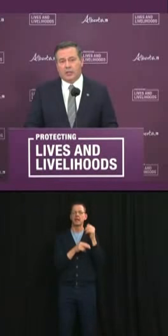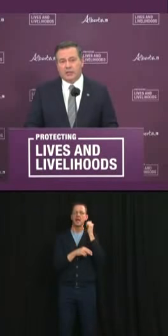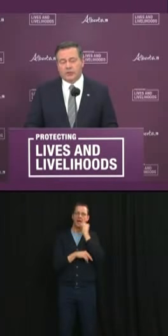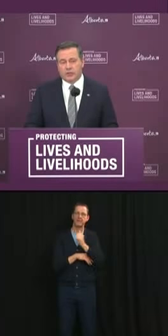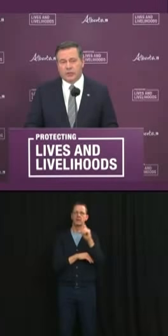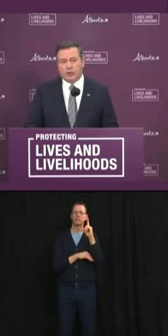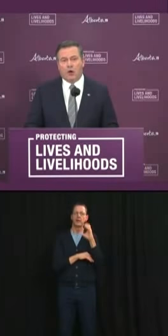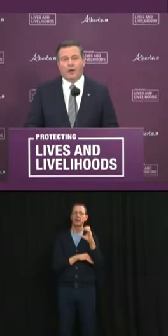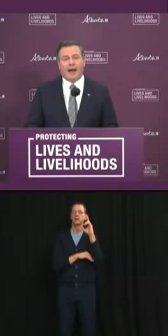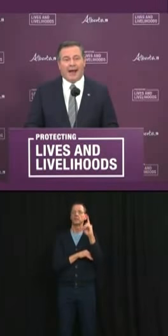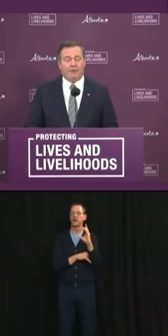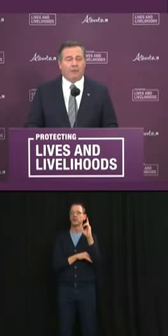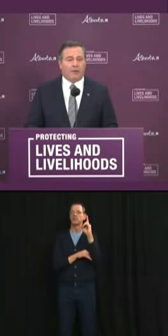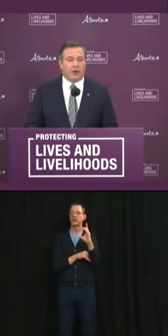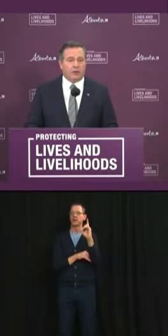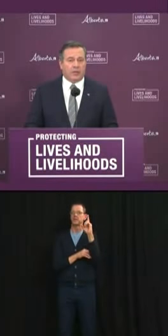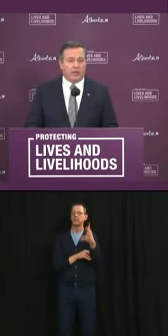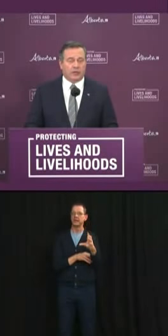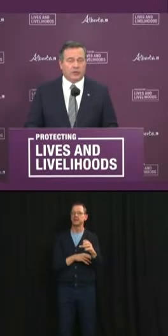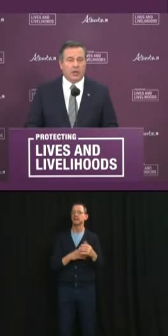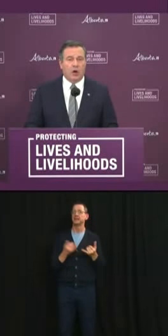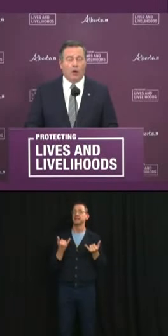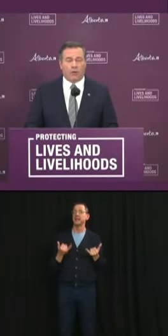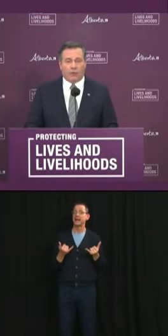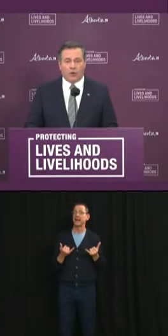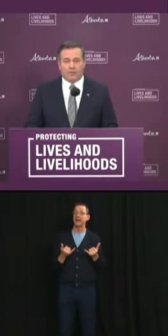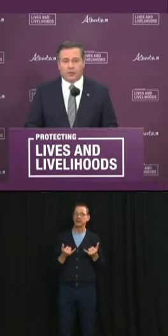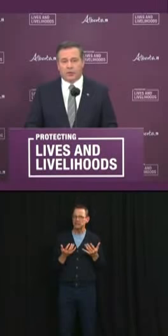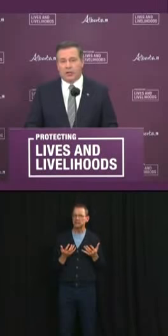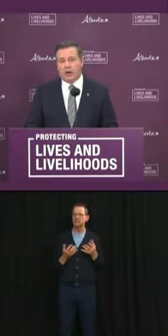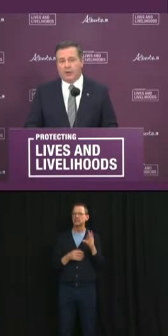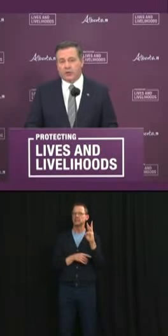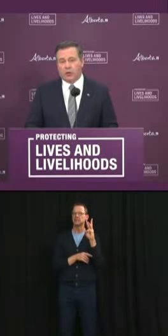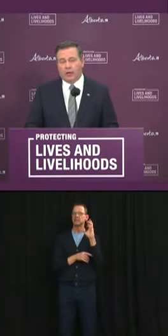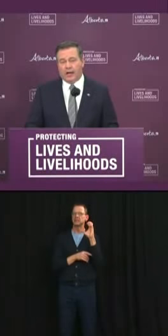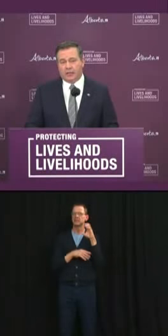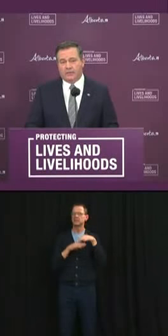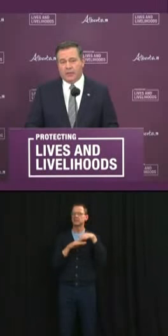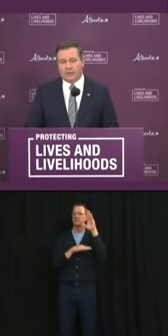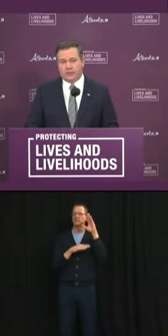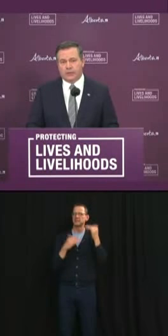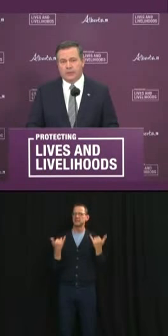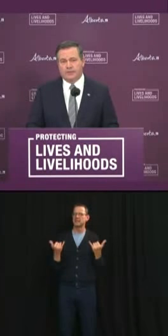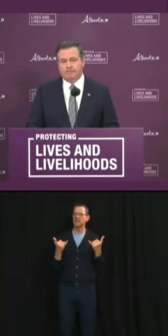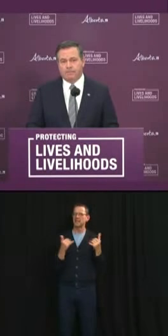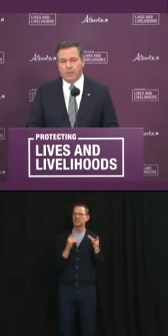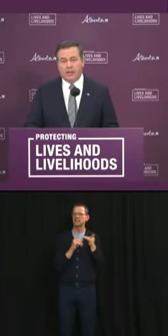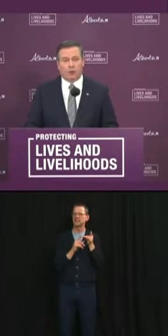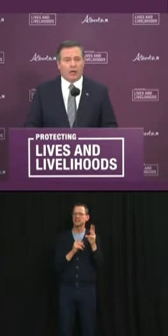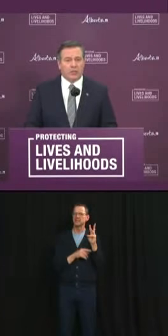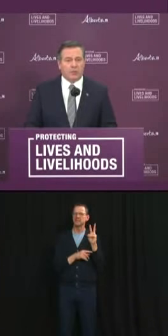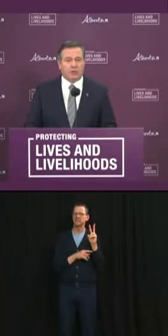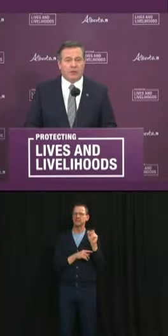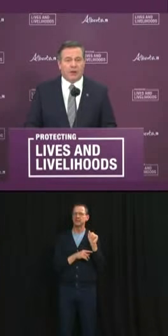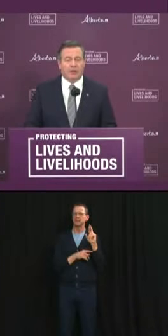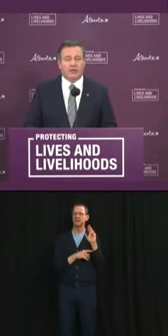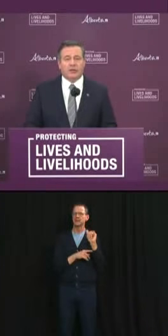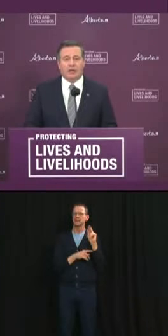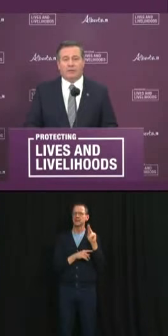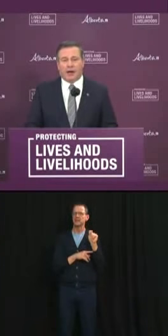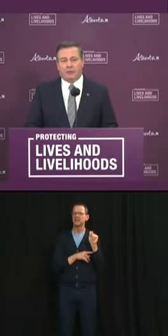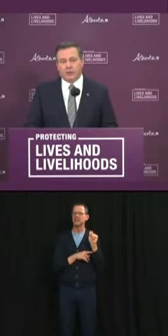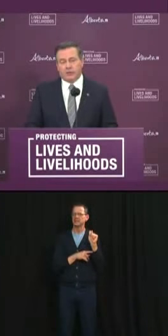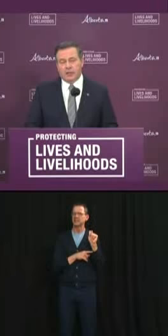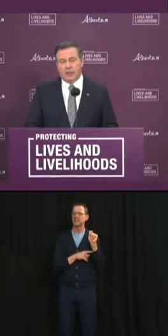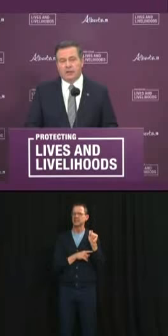variants are pretty consistently over half of our new cases, over 40% of our total active cases. In the race between variants